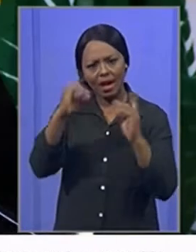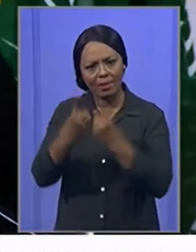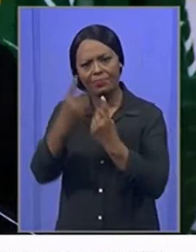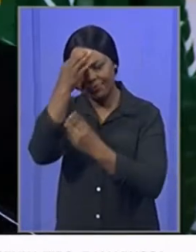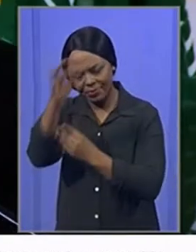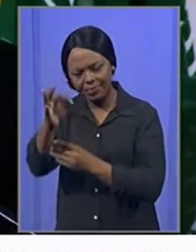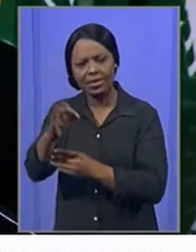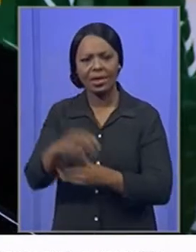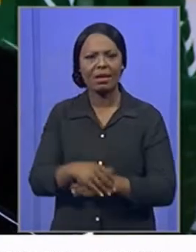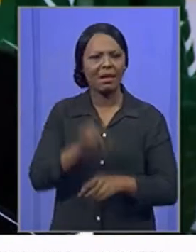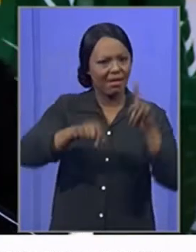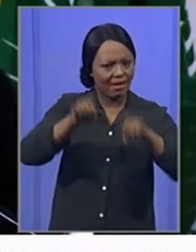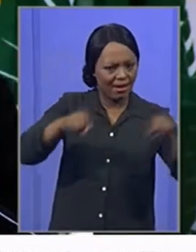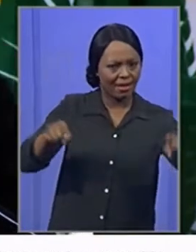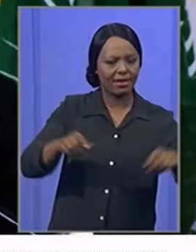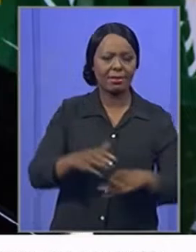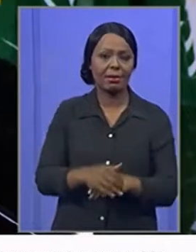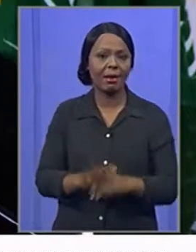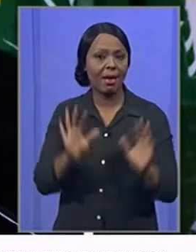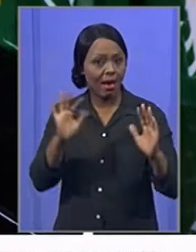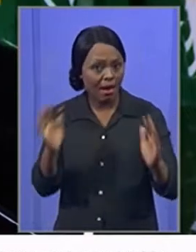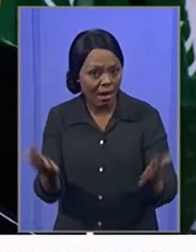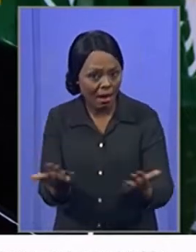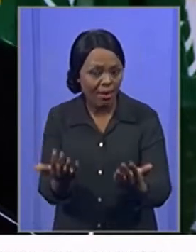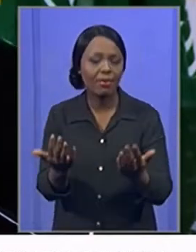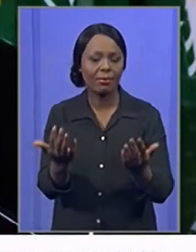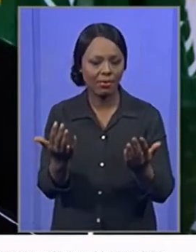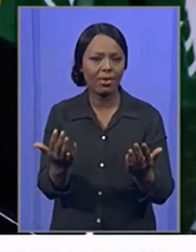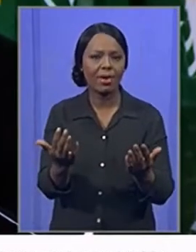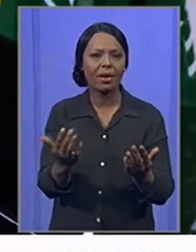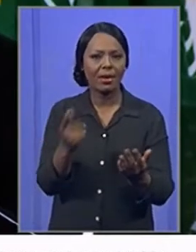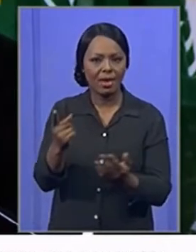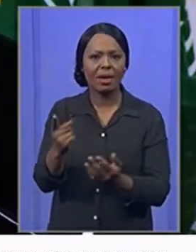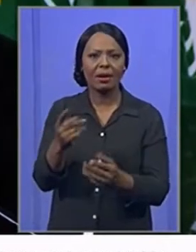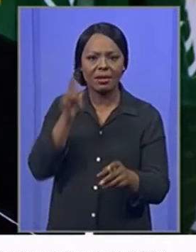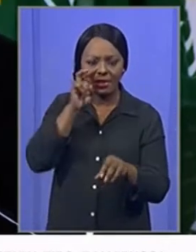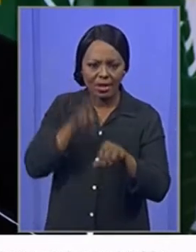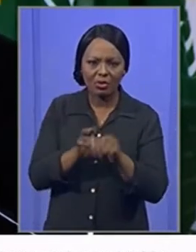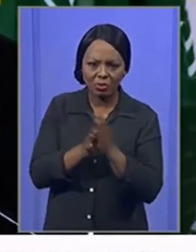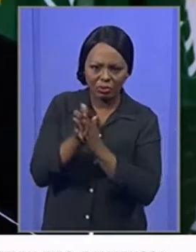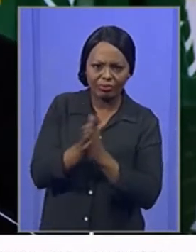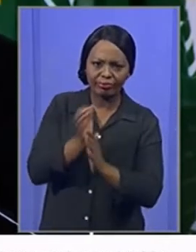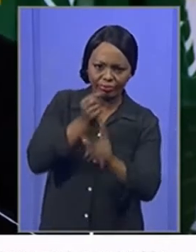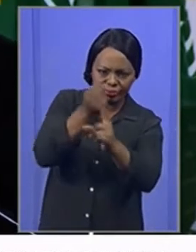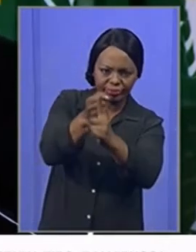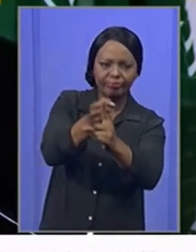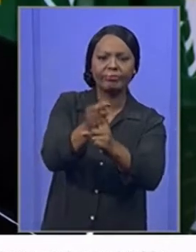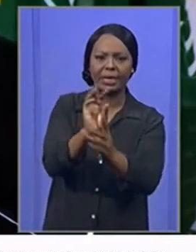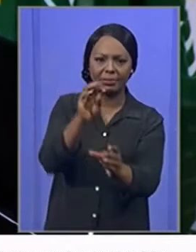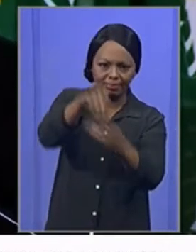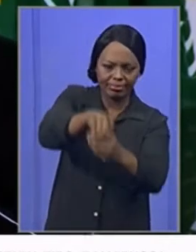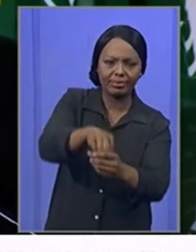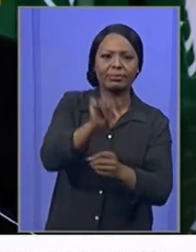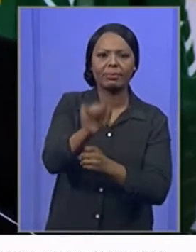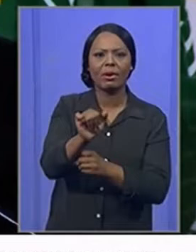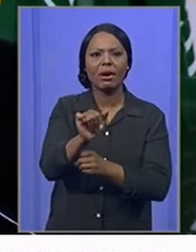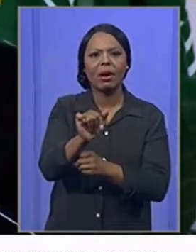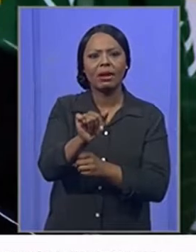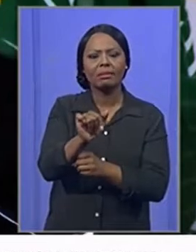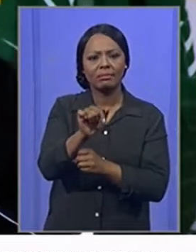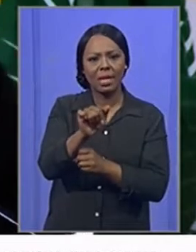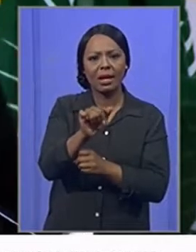By bringing them in, we want them to modernize, to be part of the modernization of the public